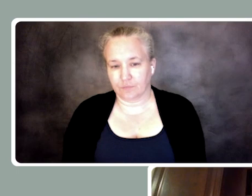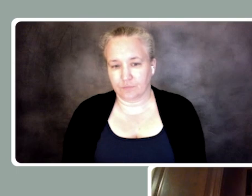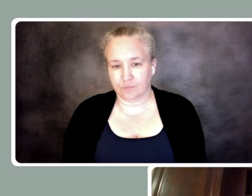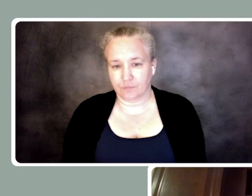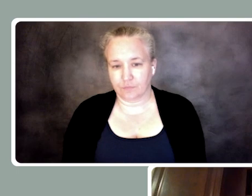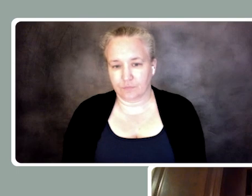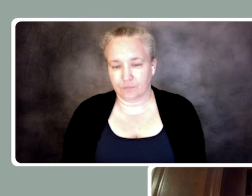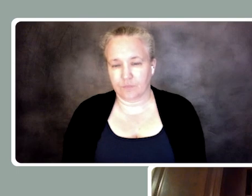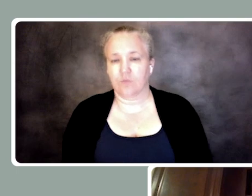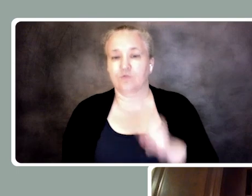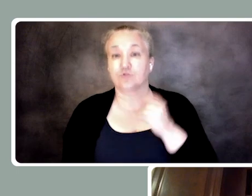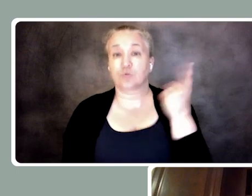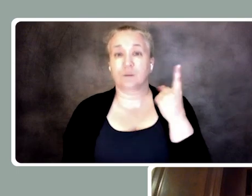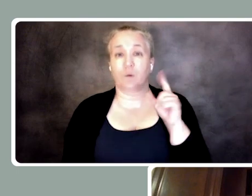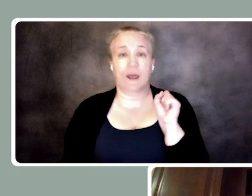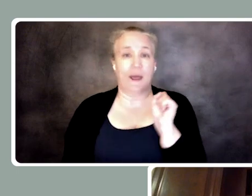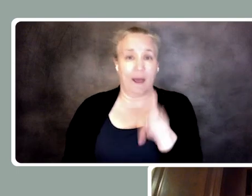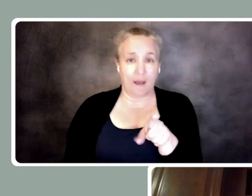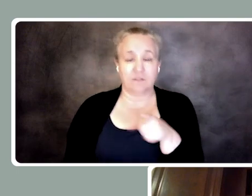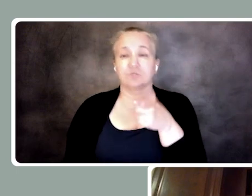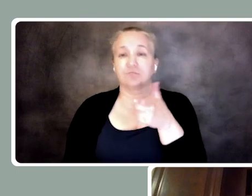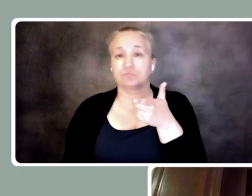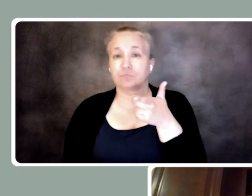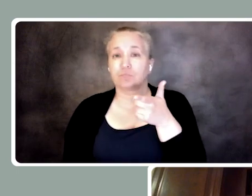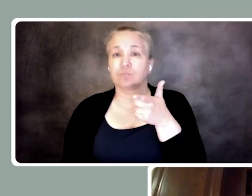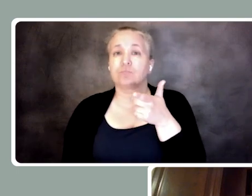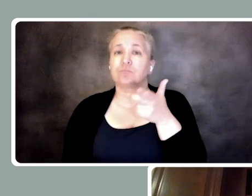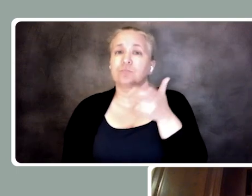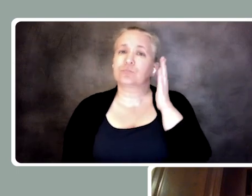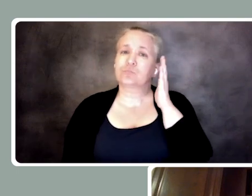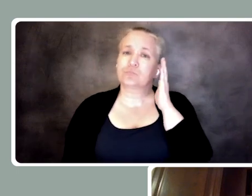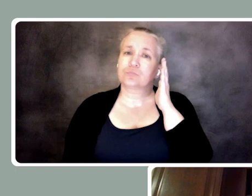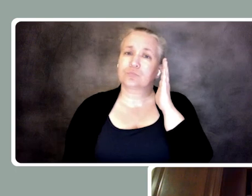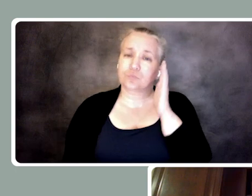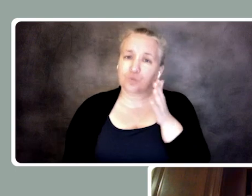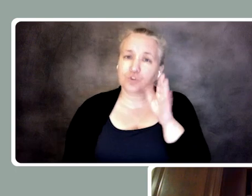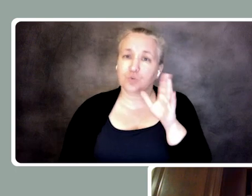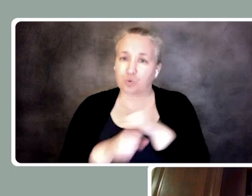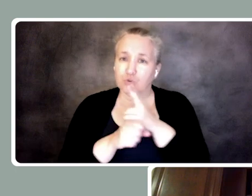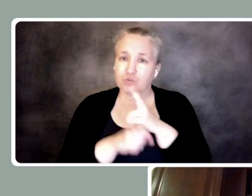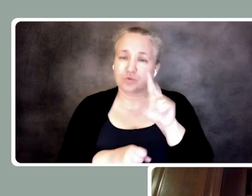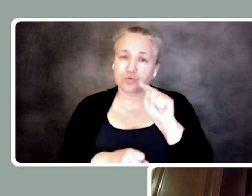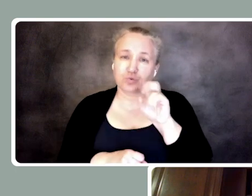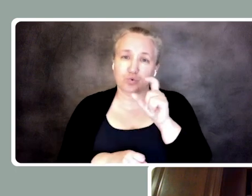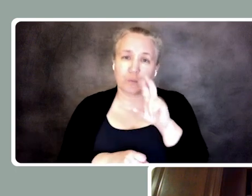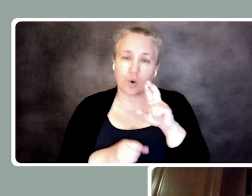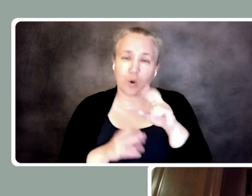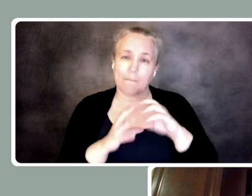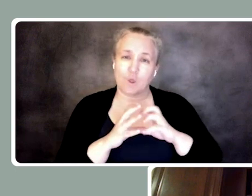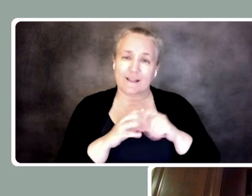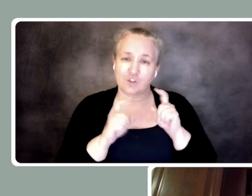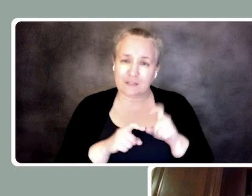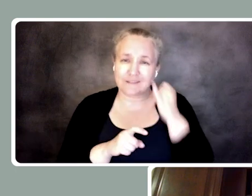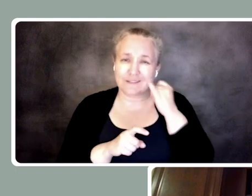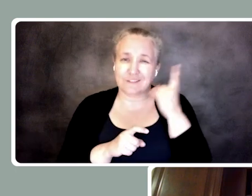So someone is asking, would you do a tumor biomarker test, a molecular test, if someone has